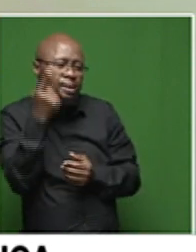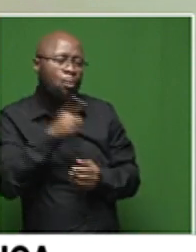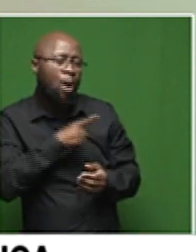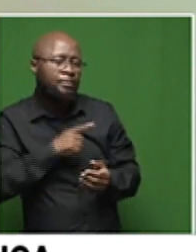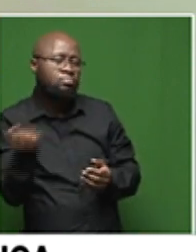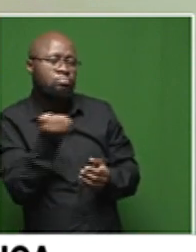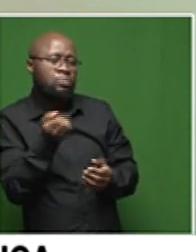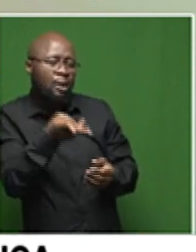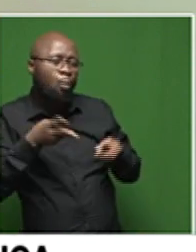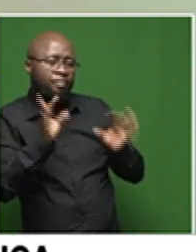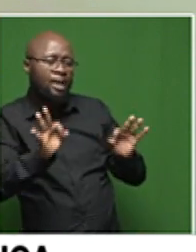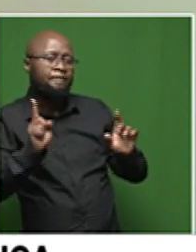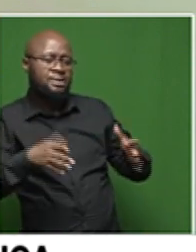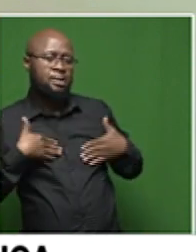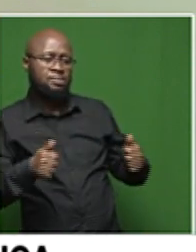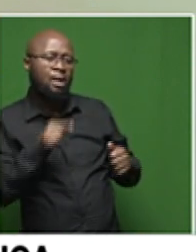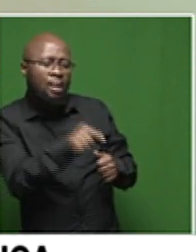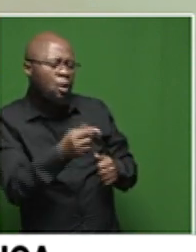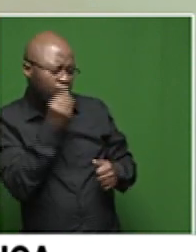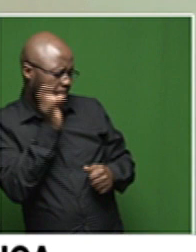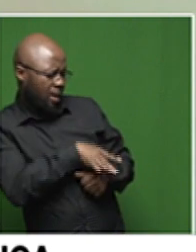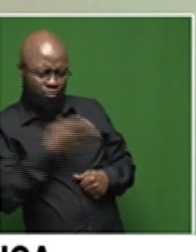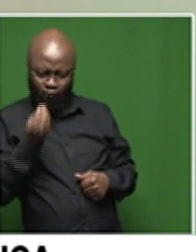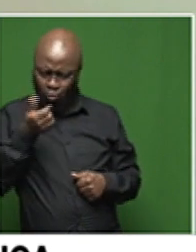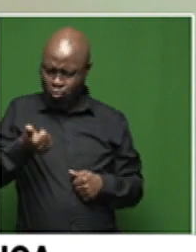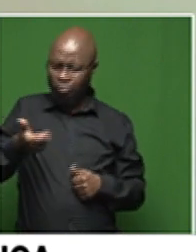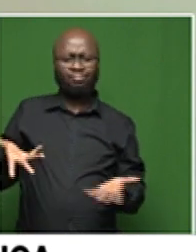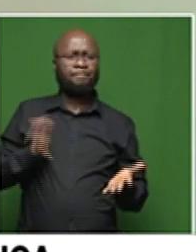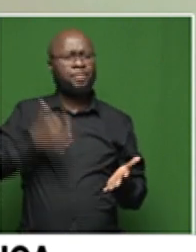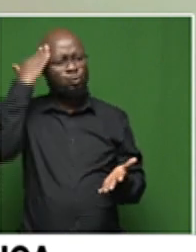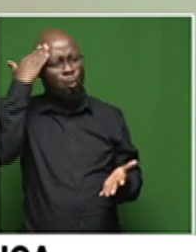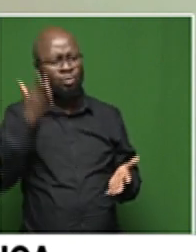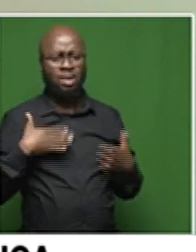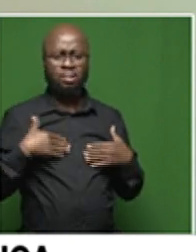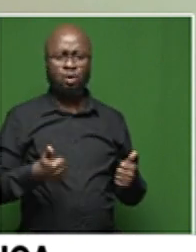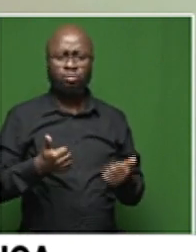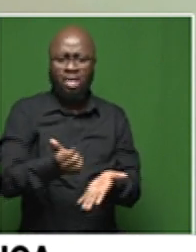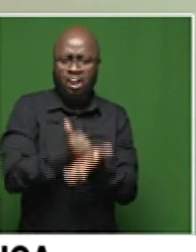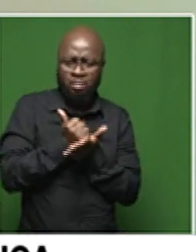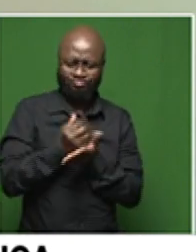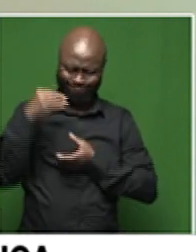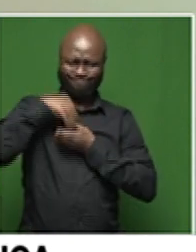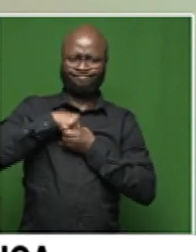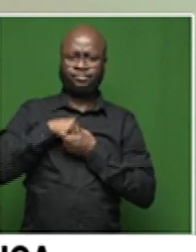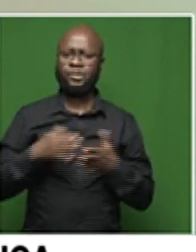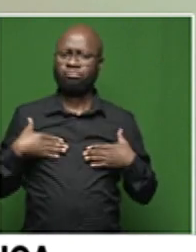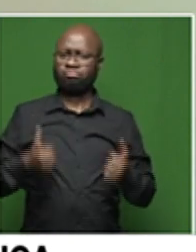this when you're taking. You need to know why you're taking it or how is it helping you, because it's no use